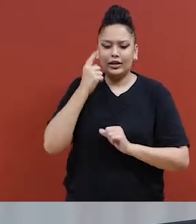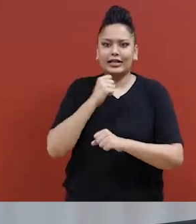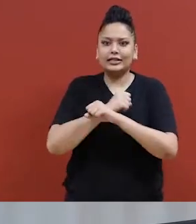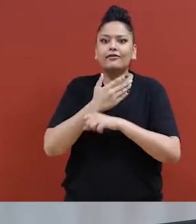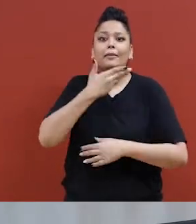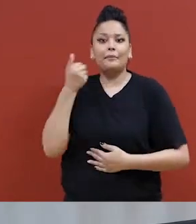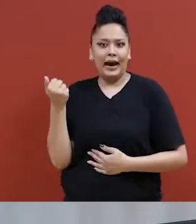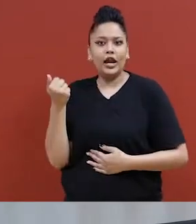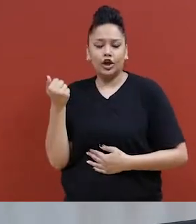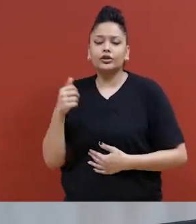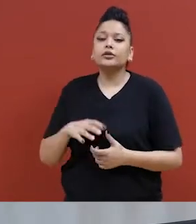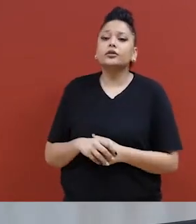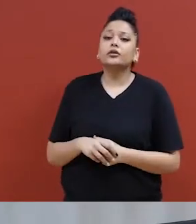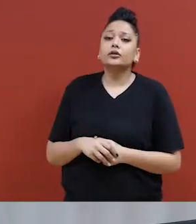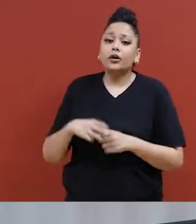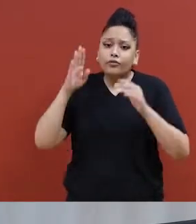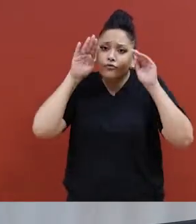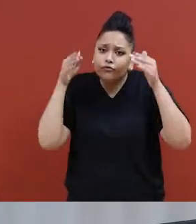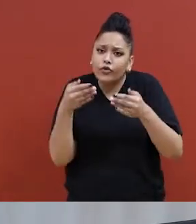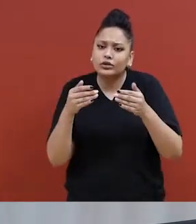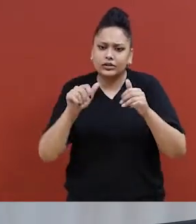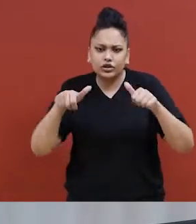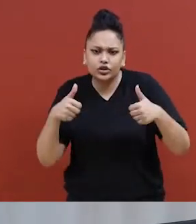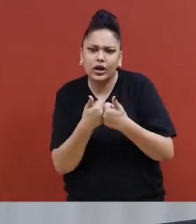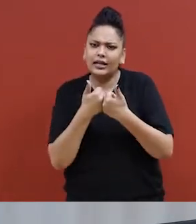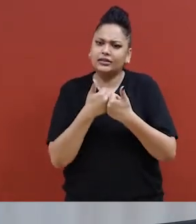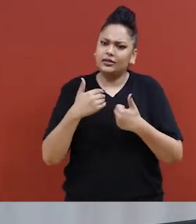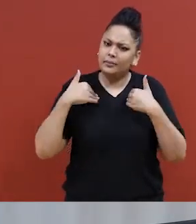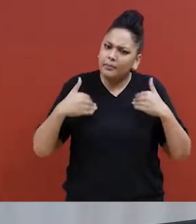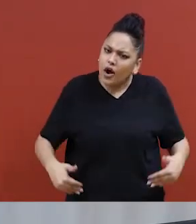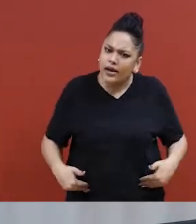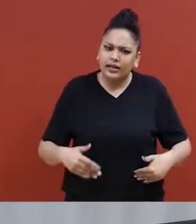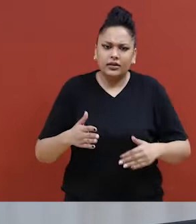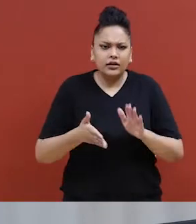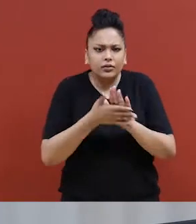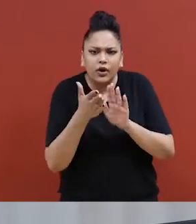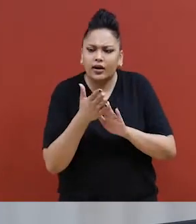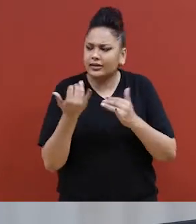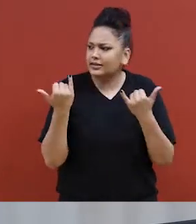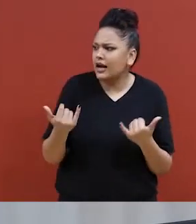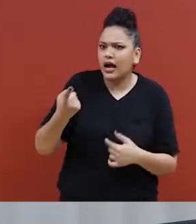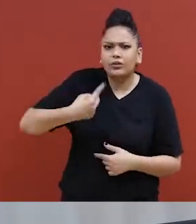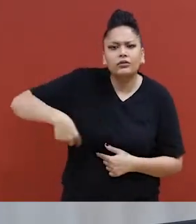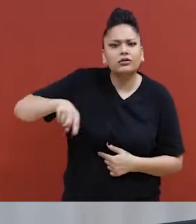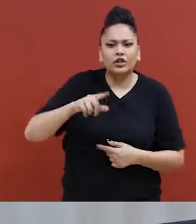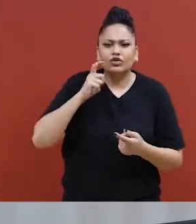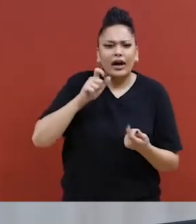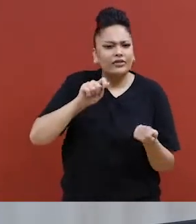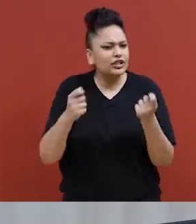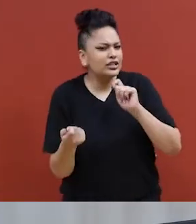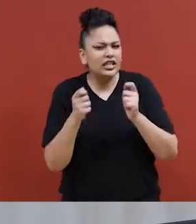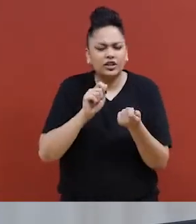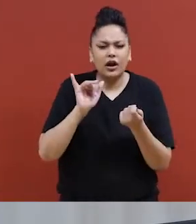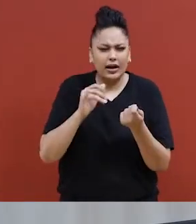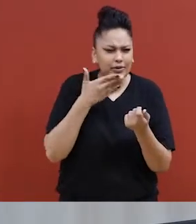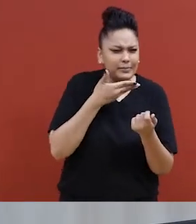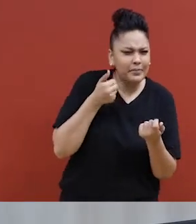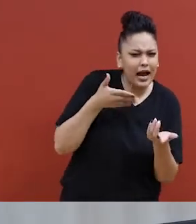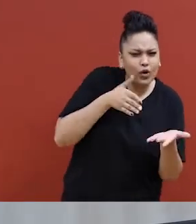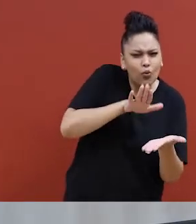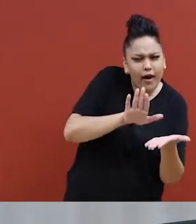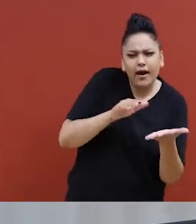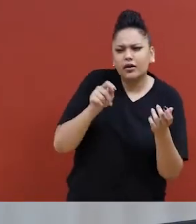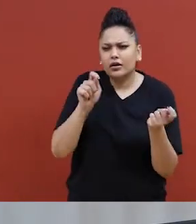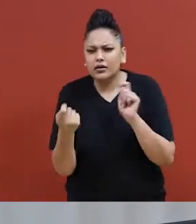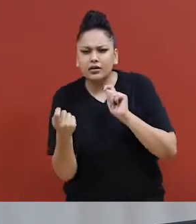want to focus on is, how does my body work right now? I don't have to change anything about